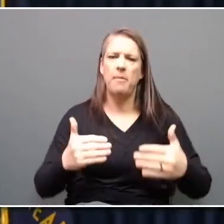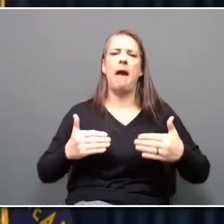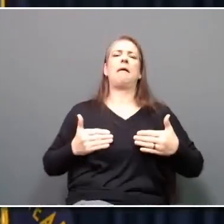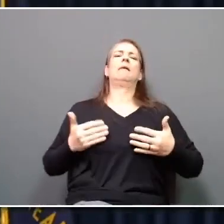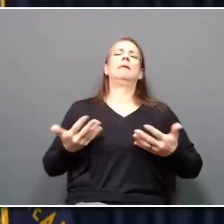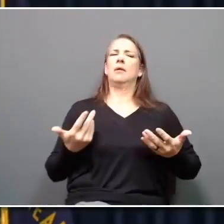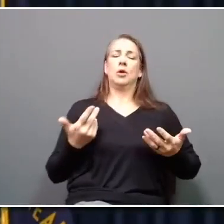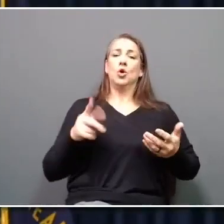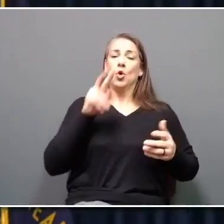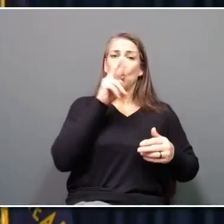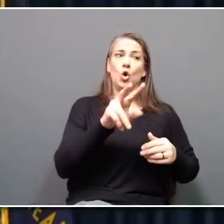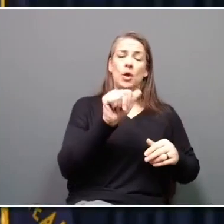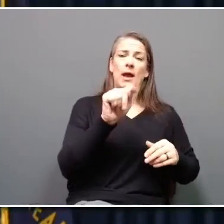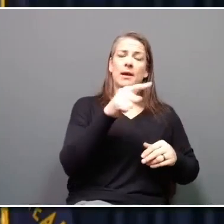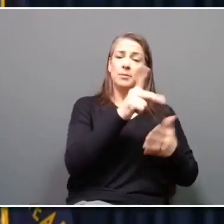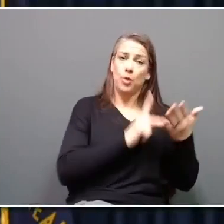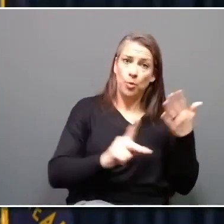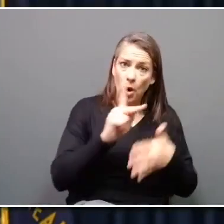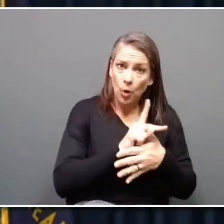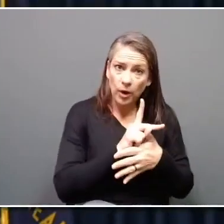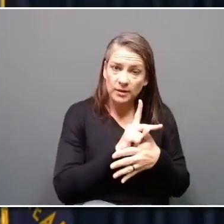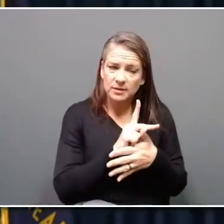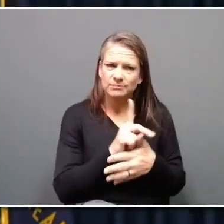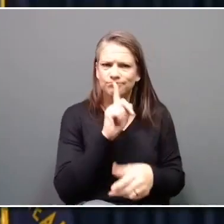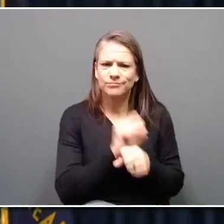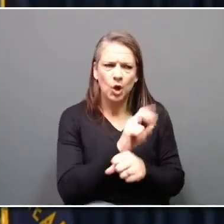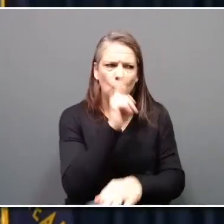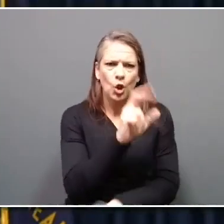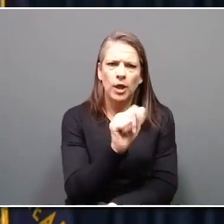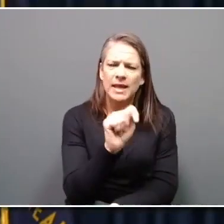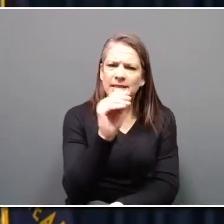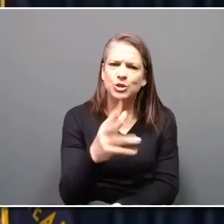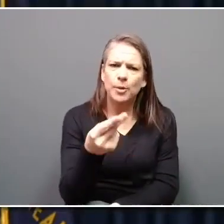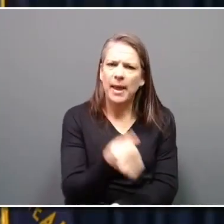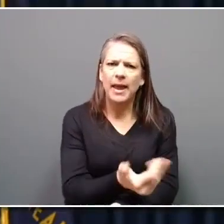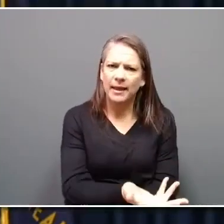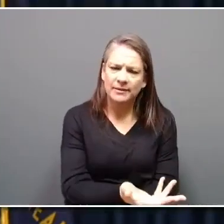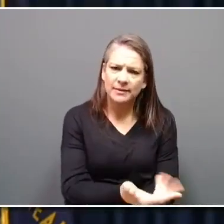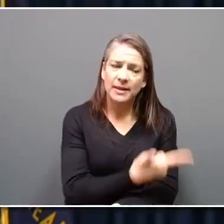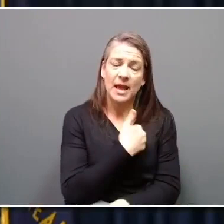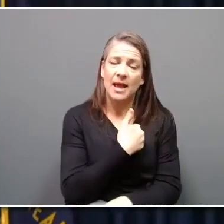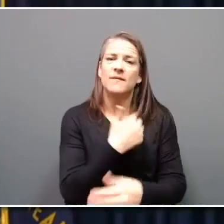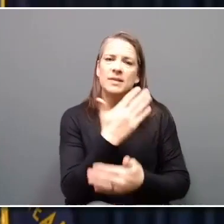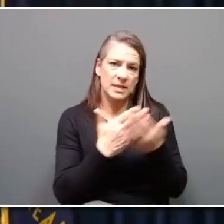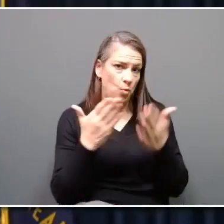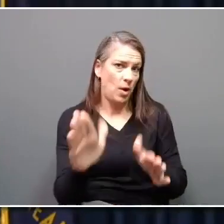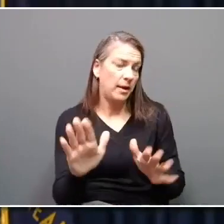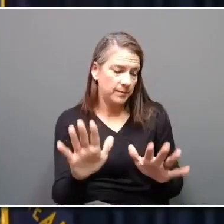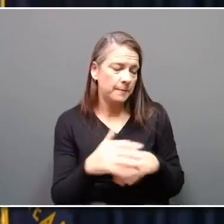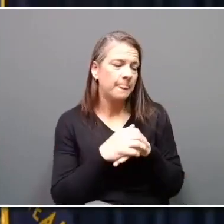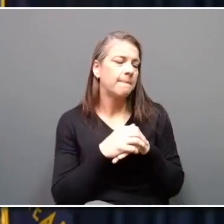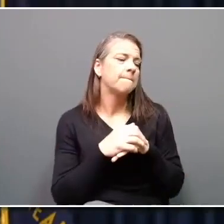look at the priorities, certainly you got to look at teacher pay. And there are a couple of ways to do this. Under the